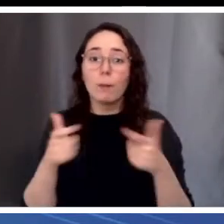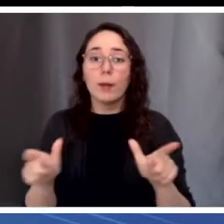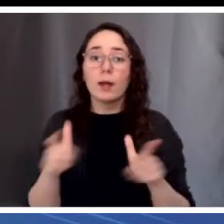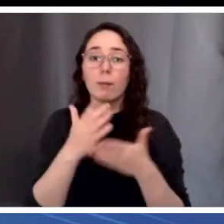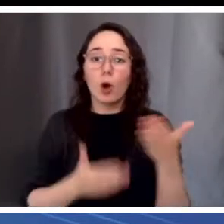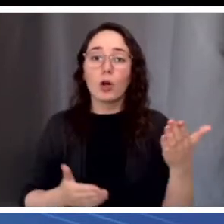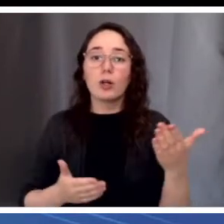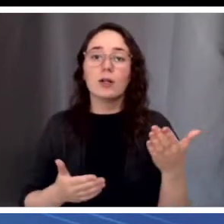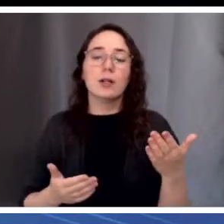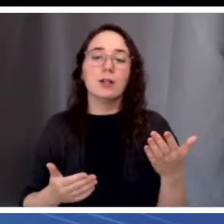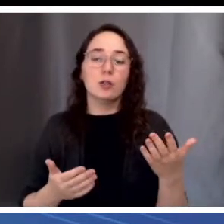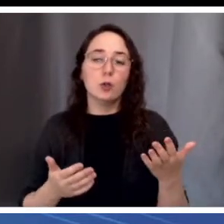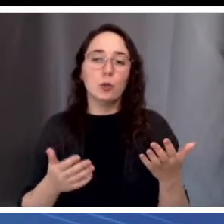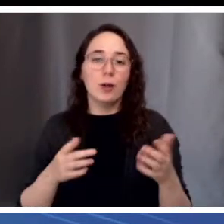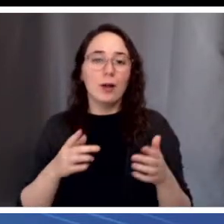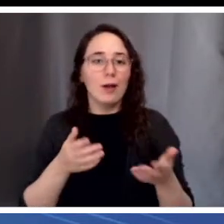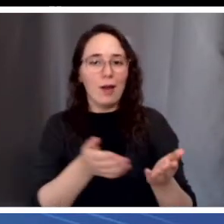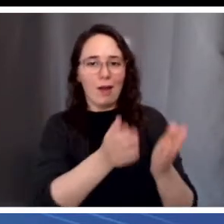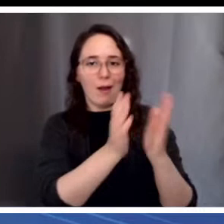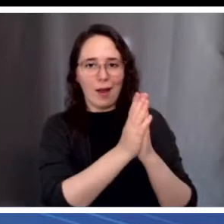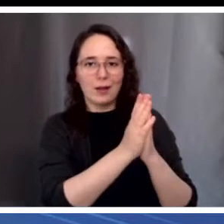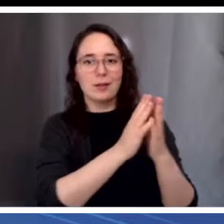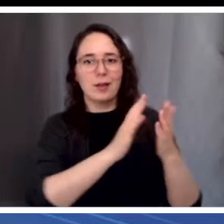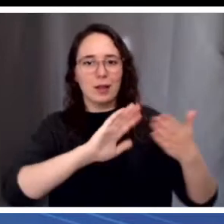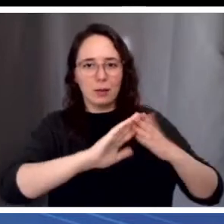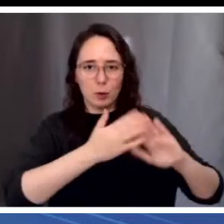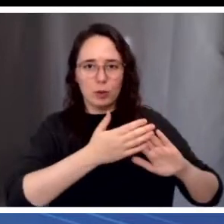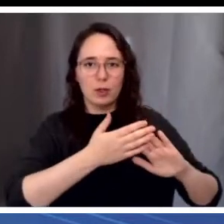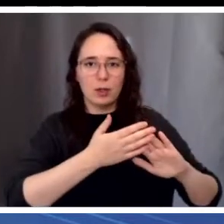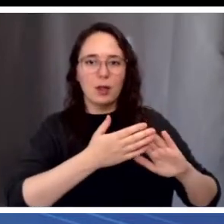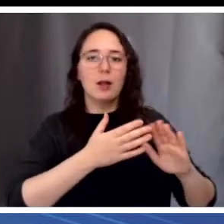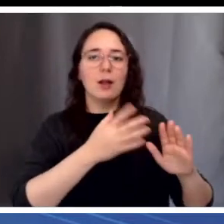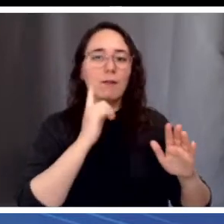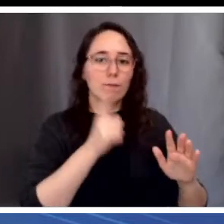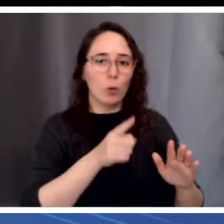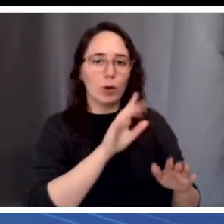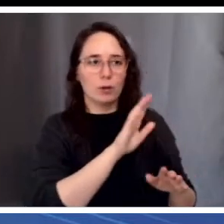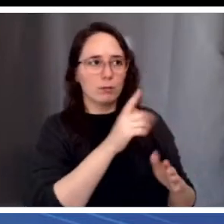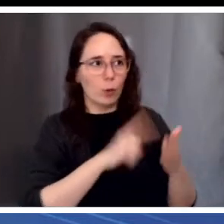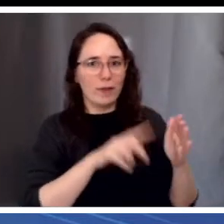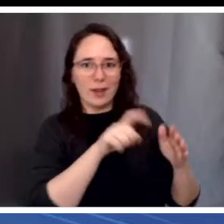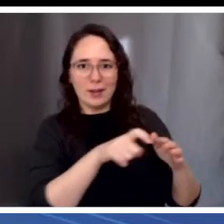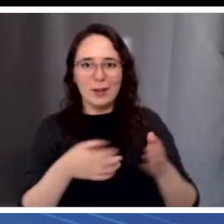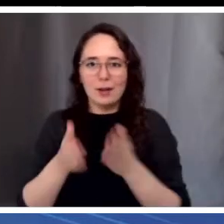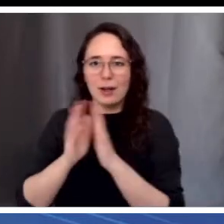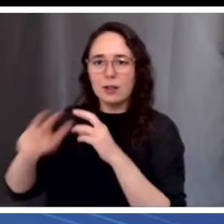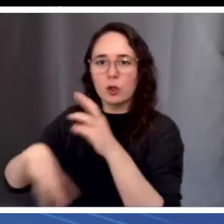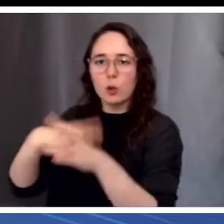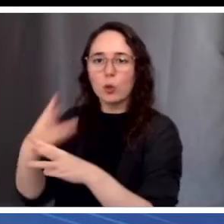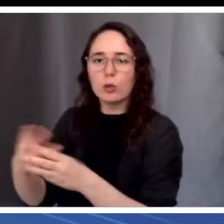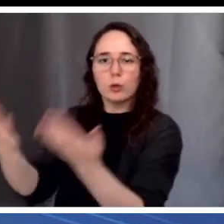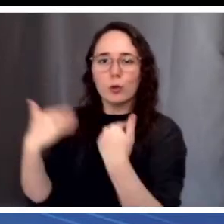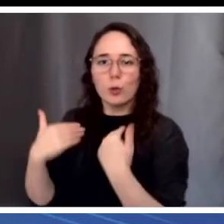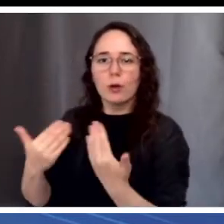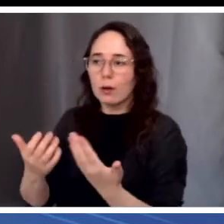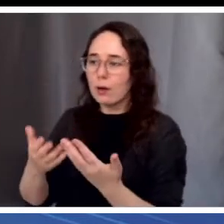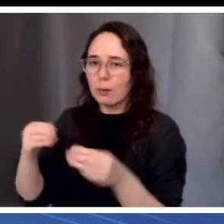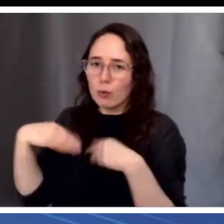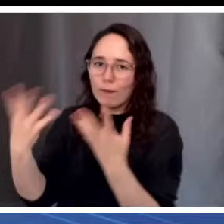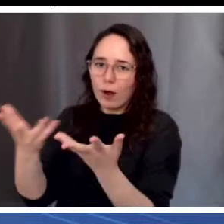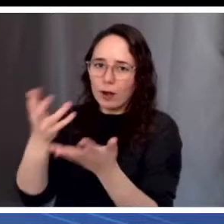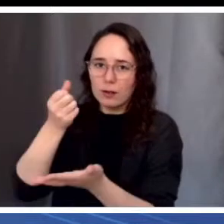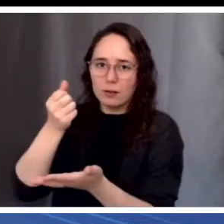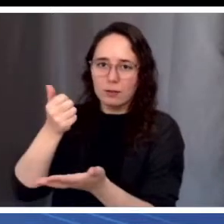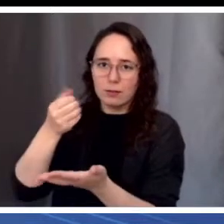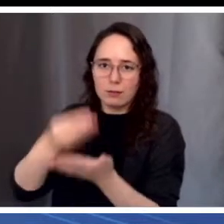the world to step up and start providing more funding for this work. You know, a lot of the independent films don't have this funding. And